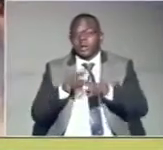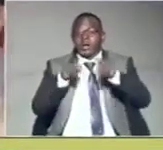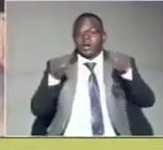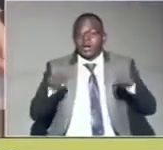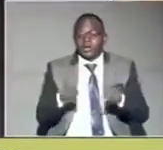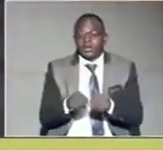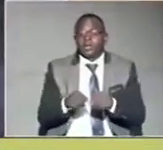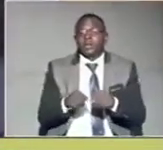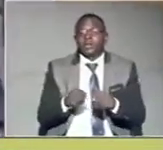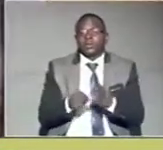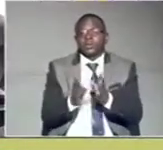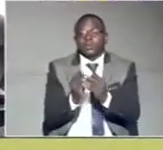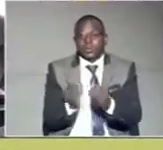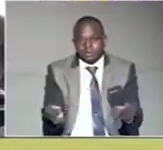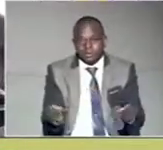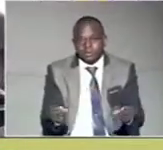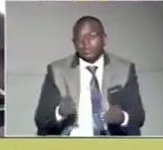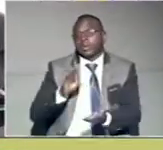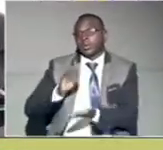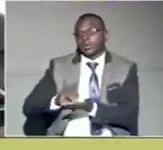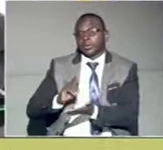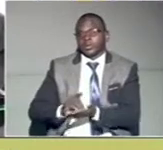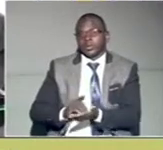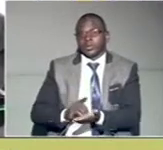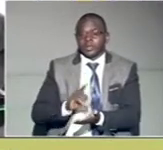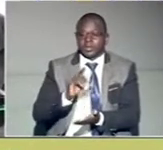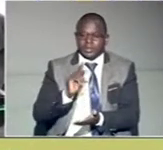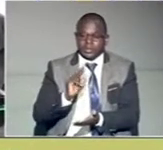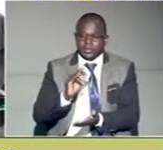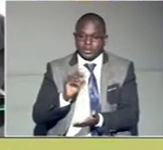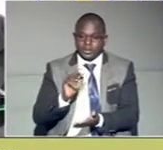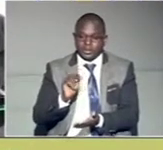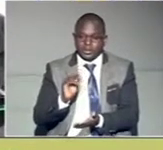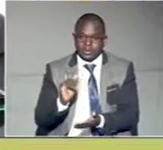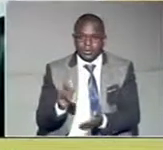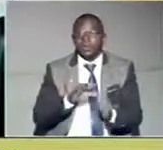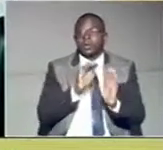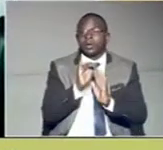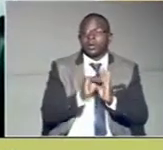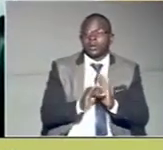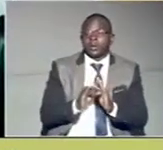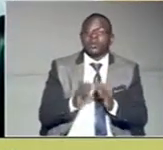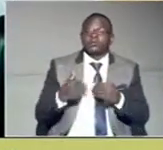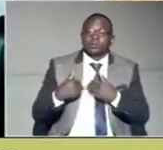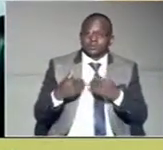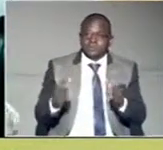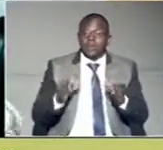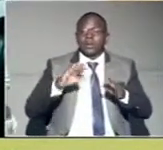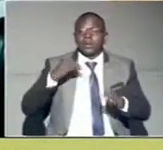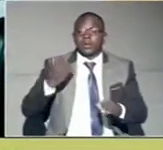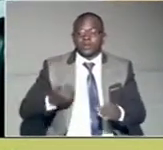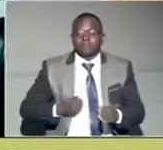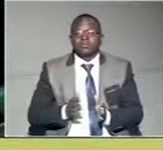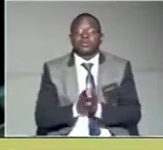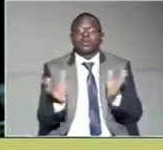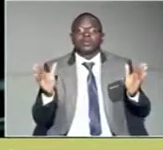actually be ironed out. Dr. Tihala Chibwana, Win Africa Program Director, revealed that women across